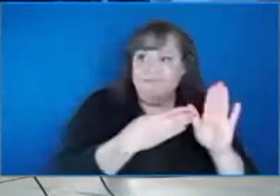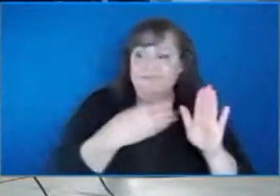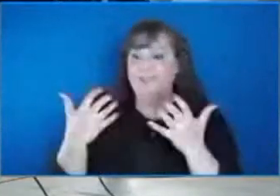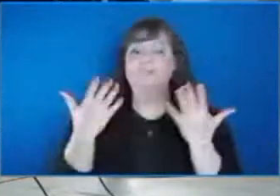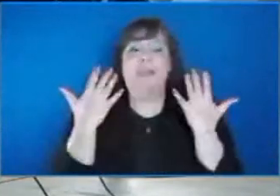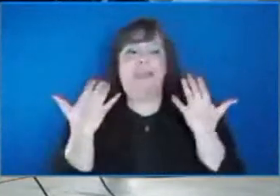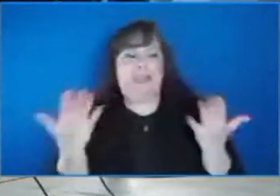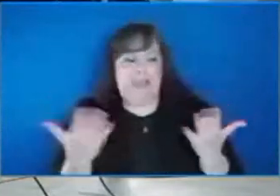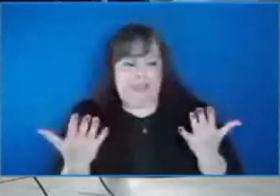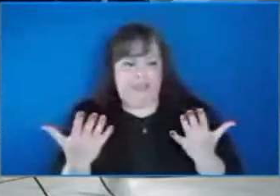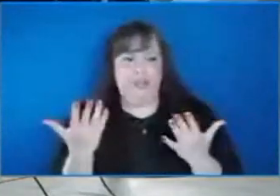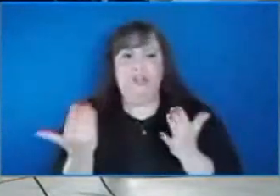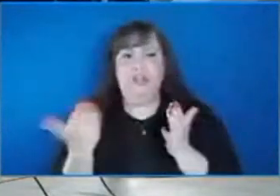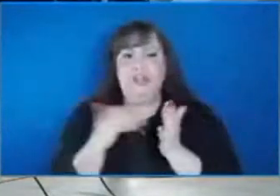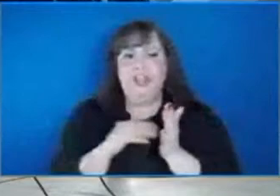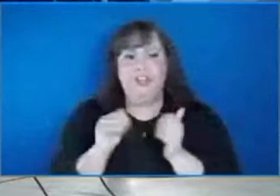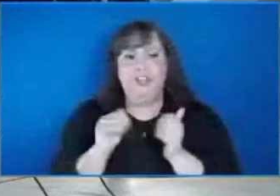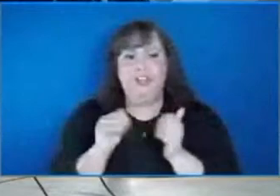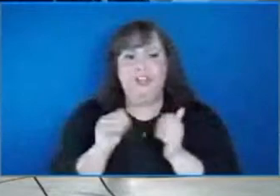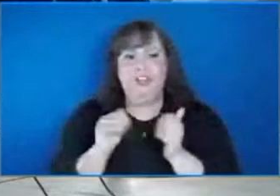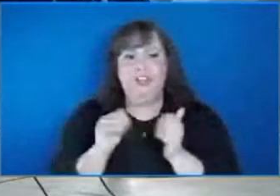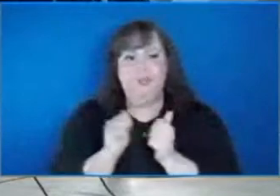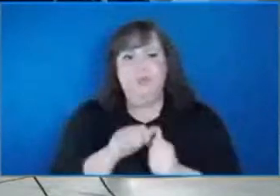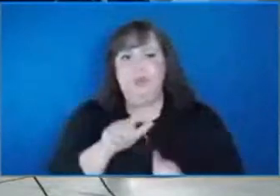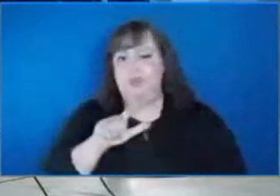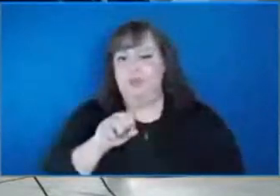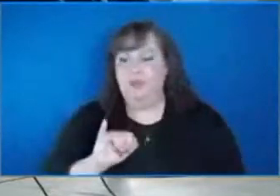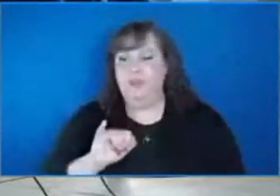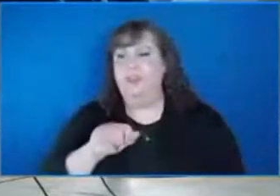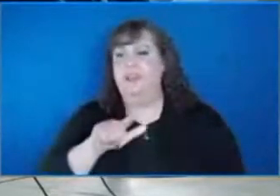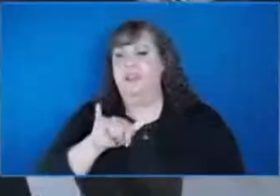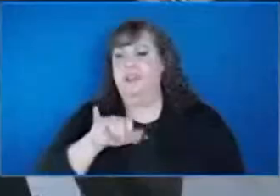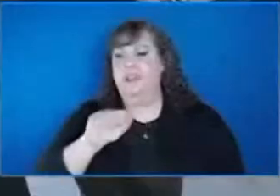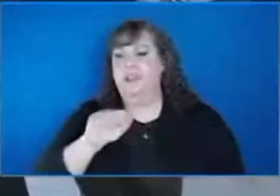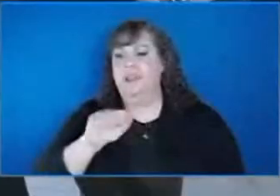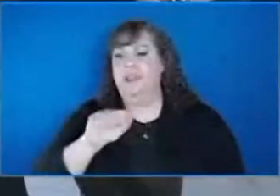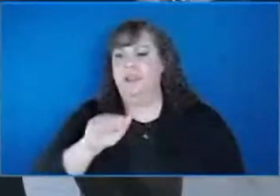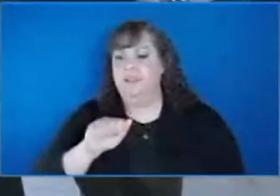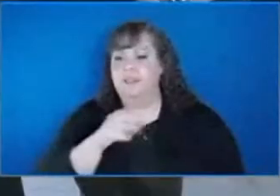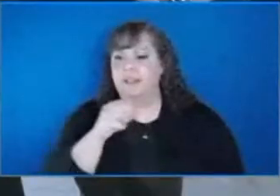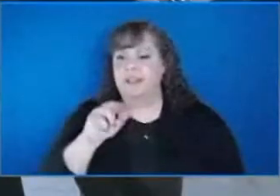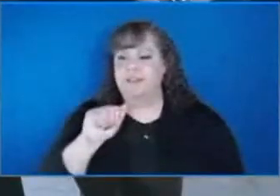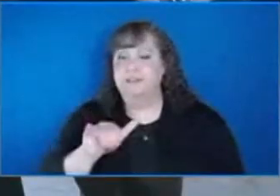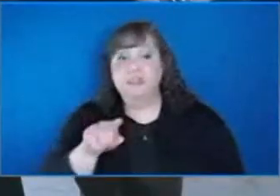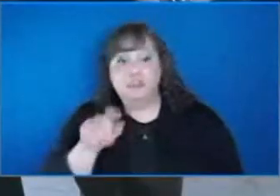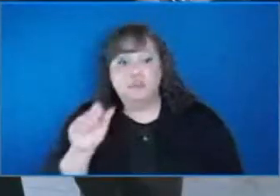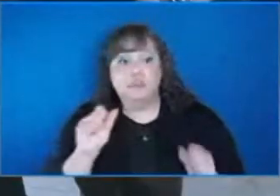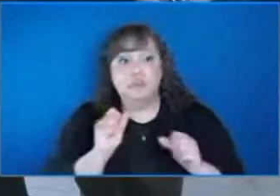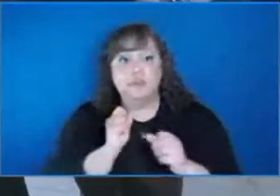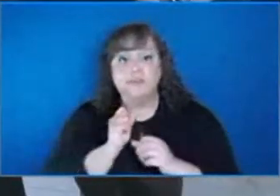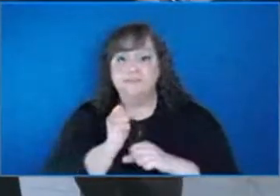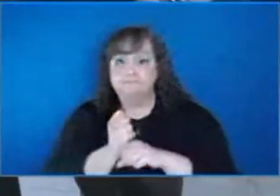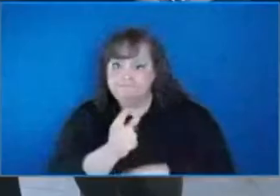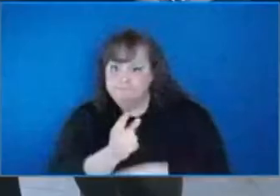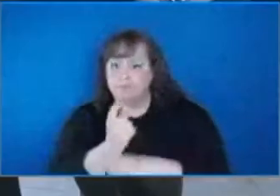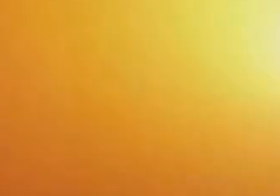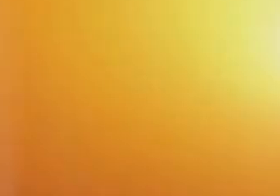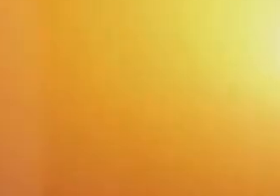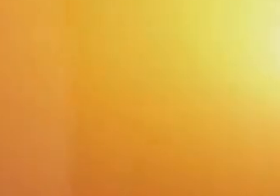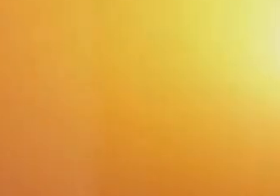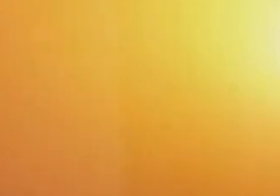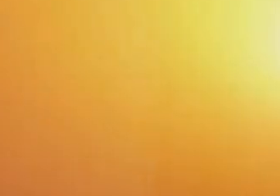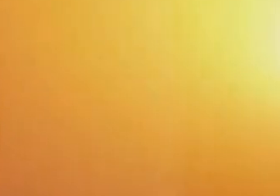your questions. Remember, hashtag #AskNASA, or just pop them right in the stream wherever you are watching. Okay,